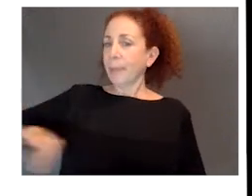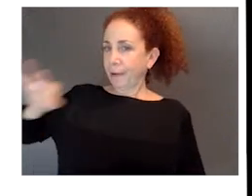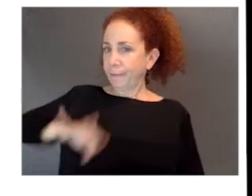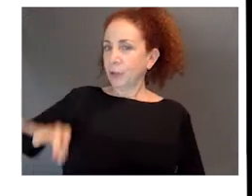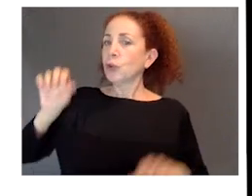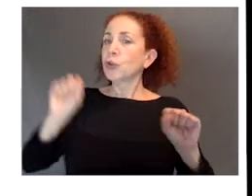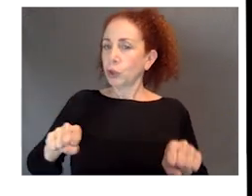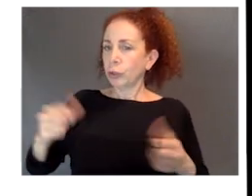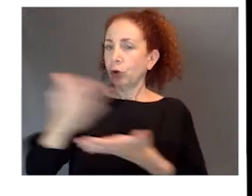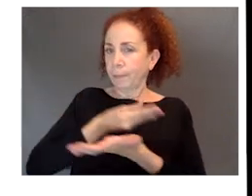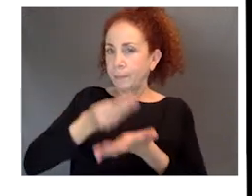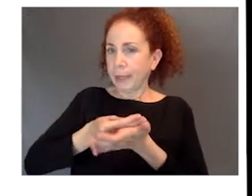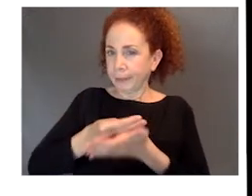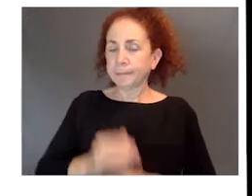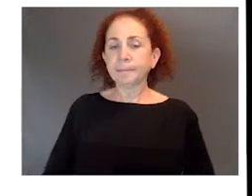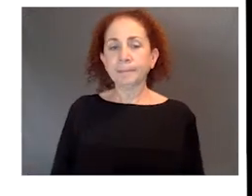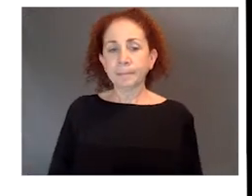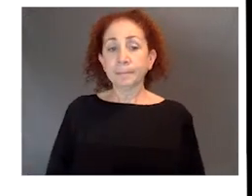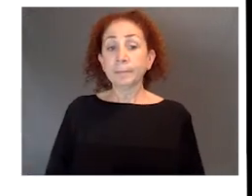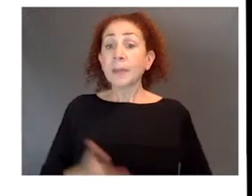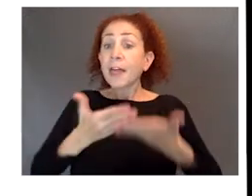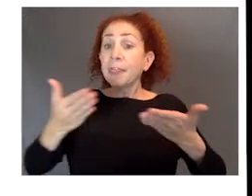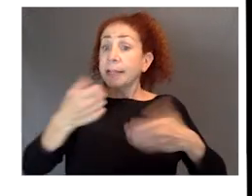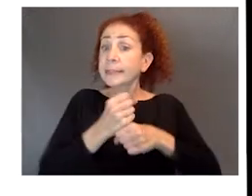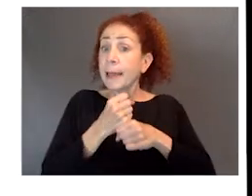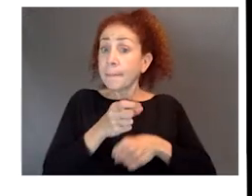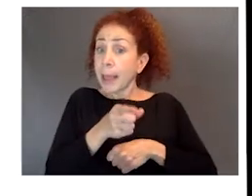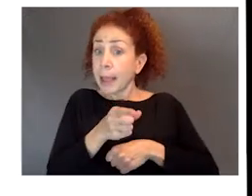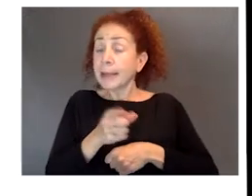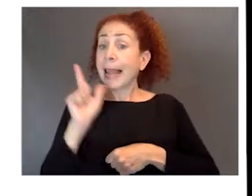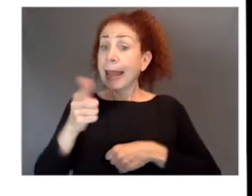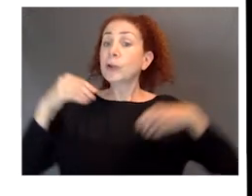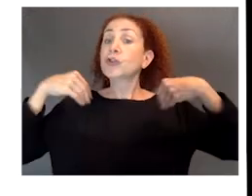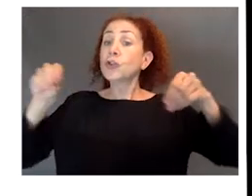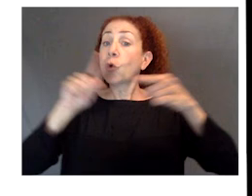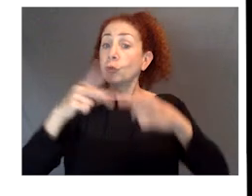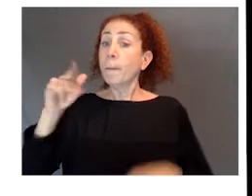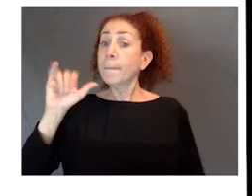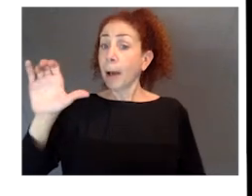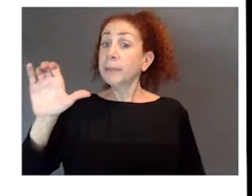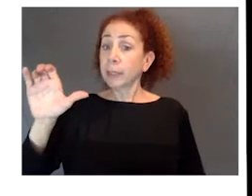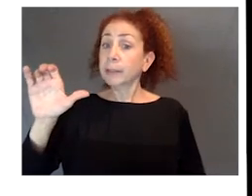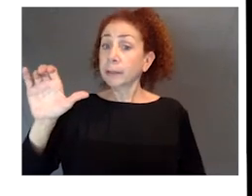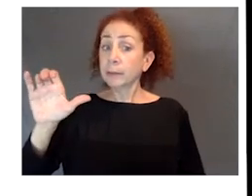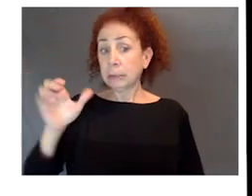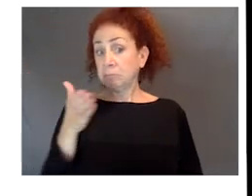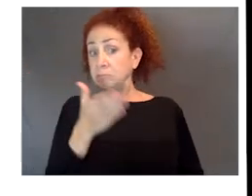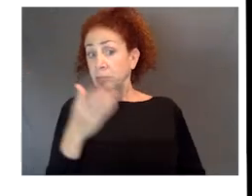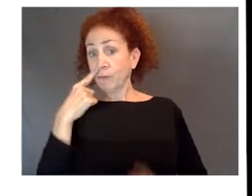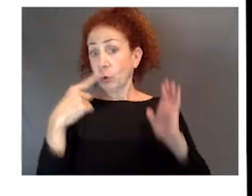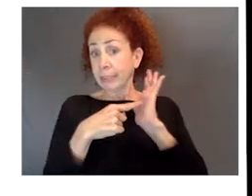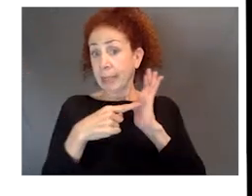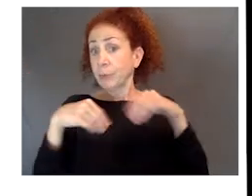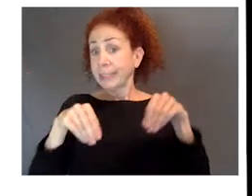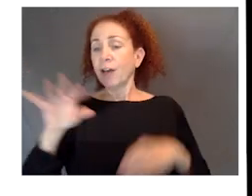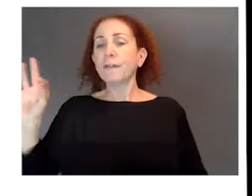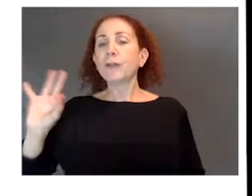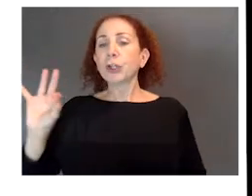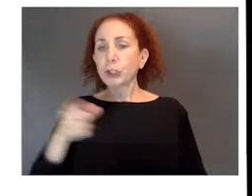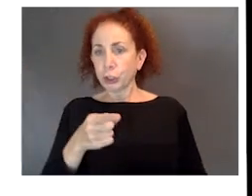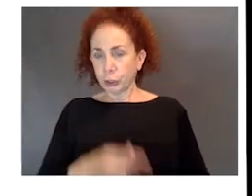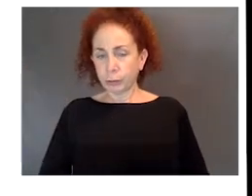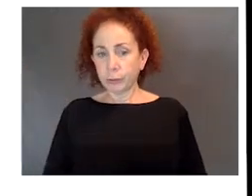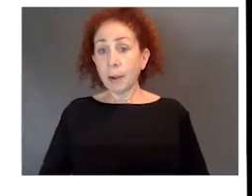they left the prison. The products the prisoners were working on would be sold to the public, in this particular case,